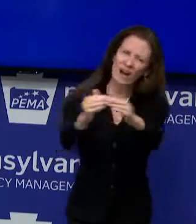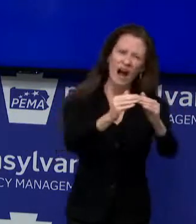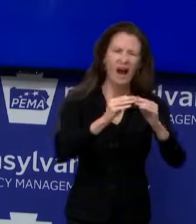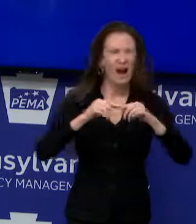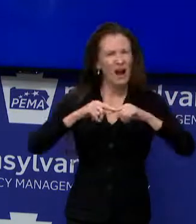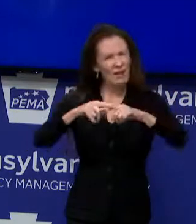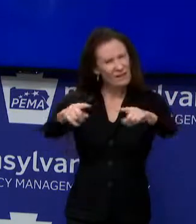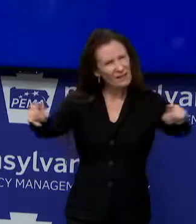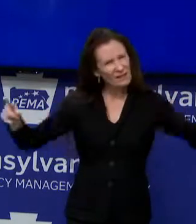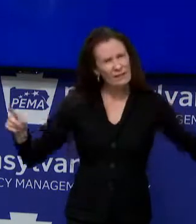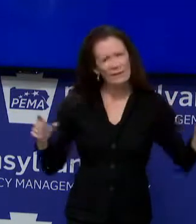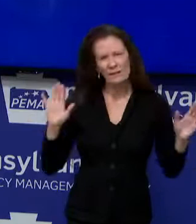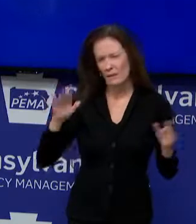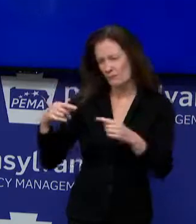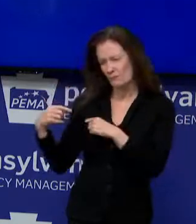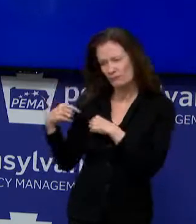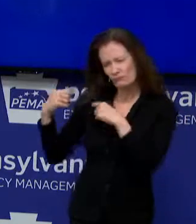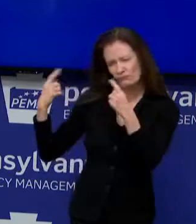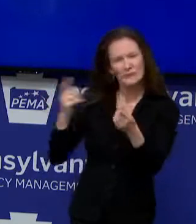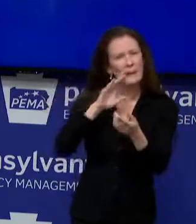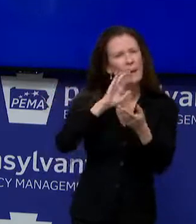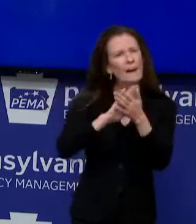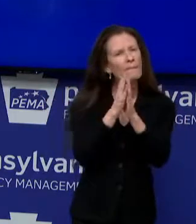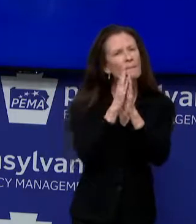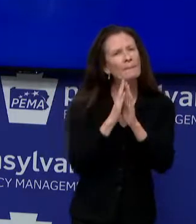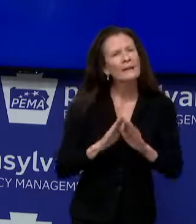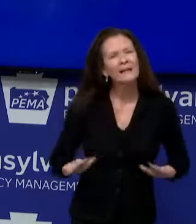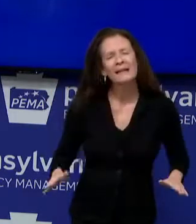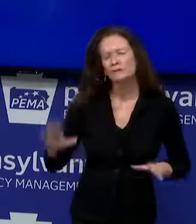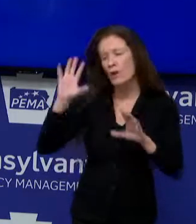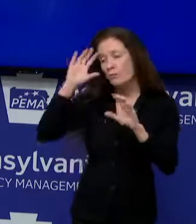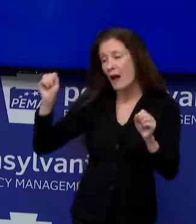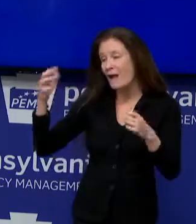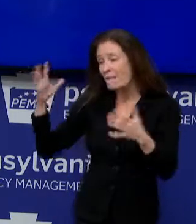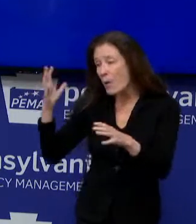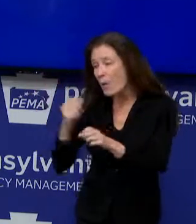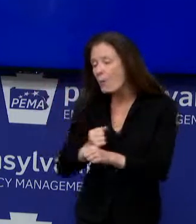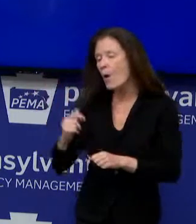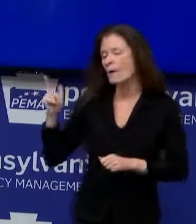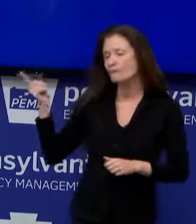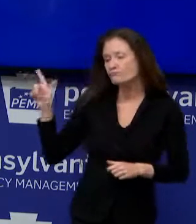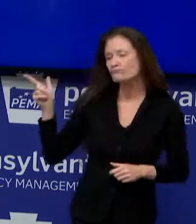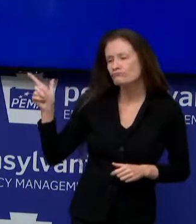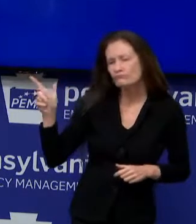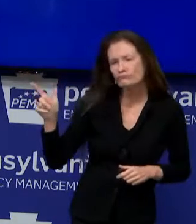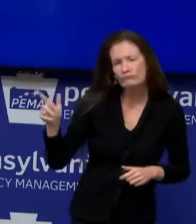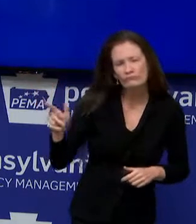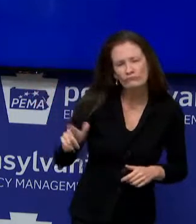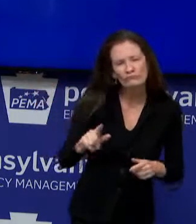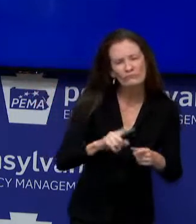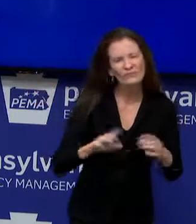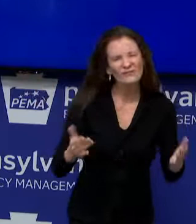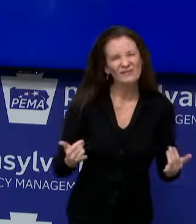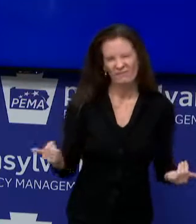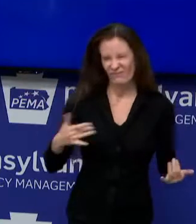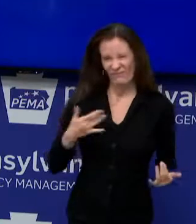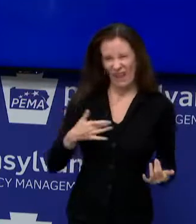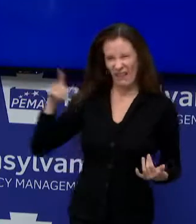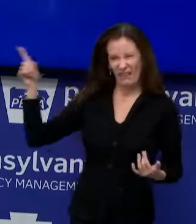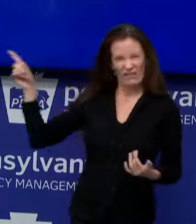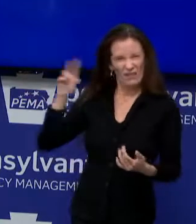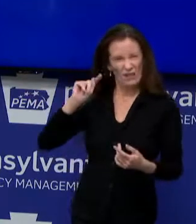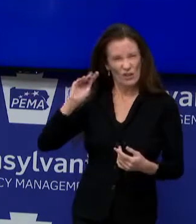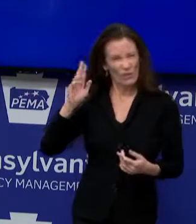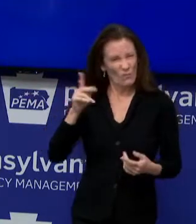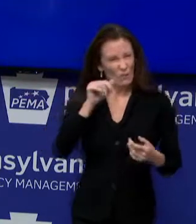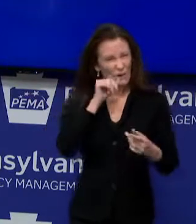an elected official leaves office. They're disrespectful to the American people who exercised their rights to vote in this